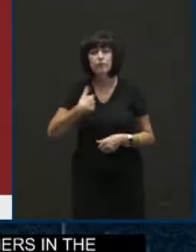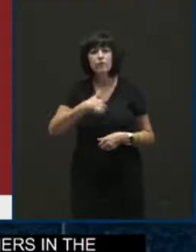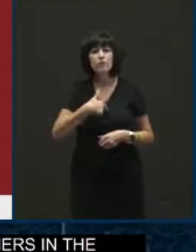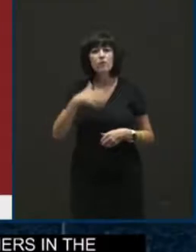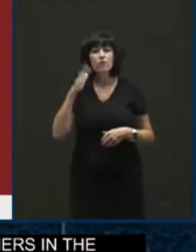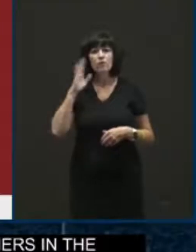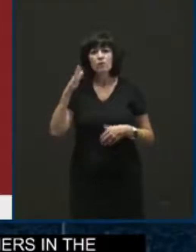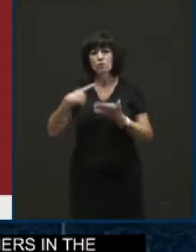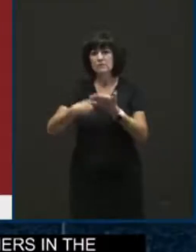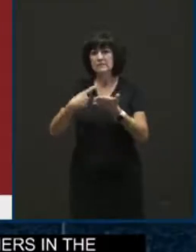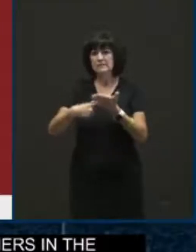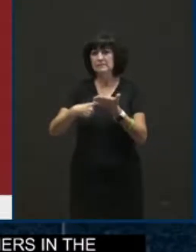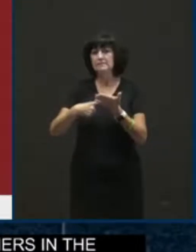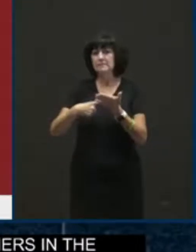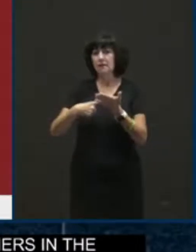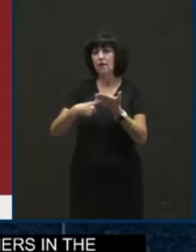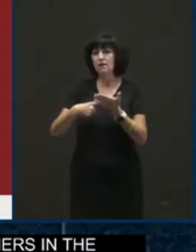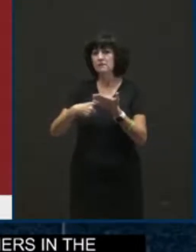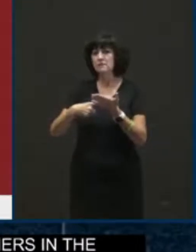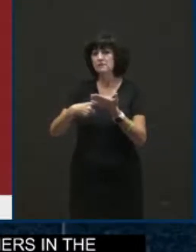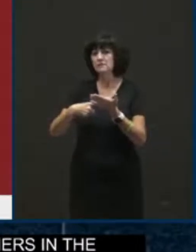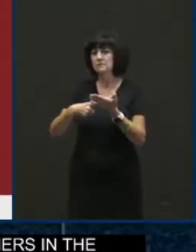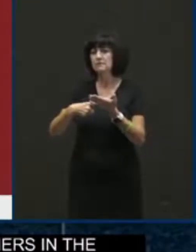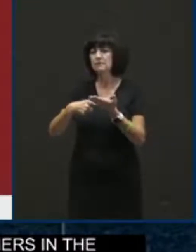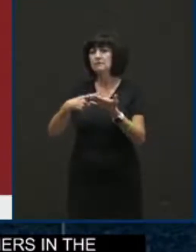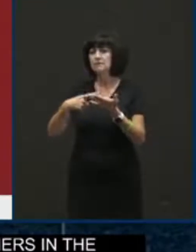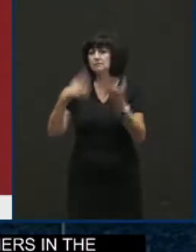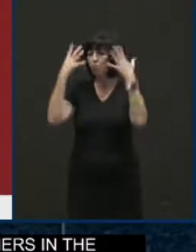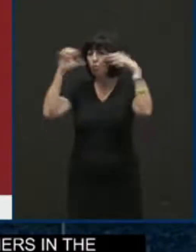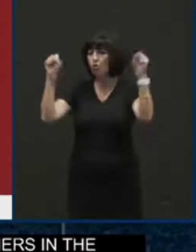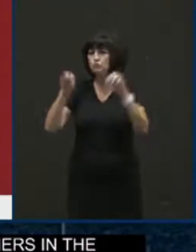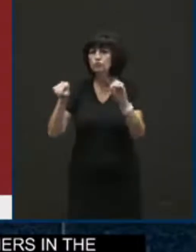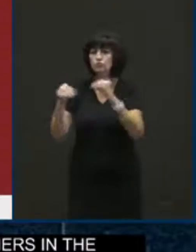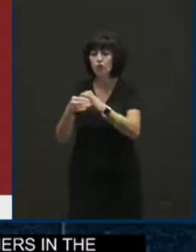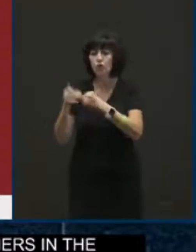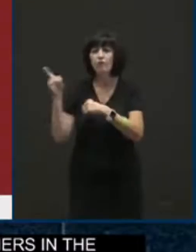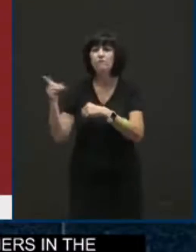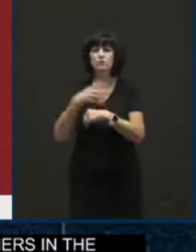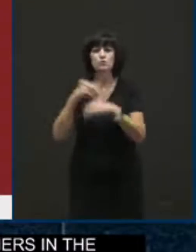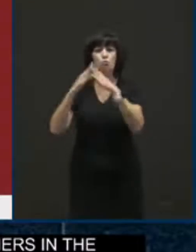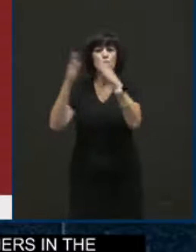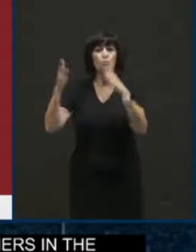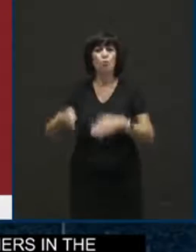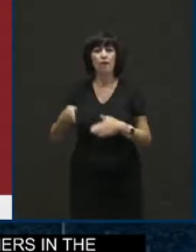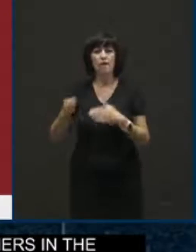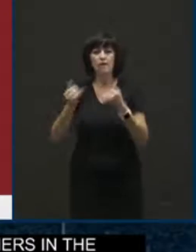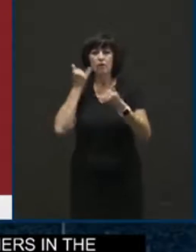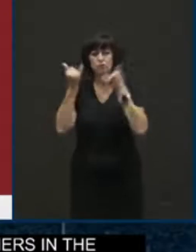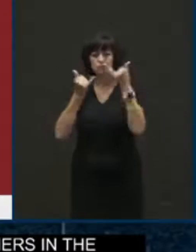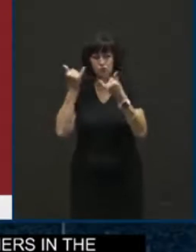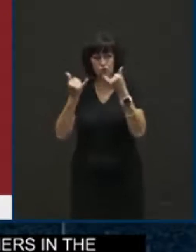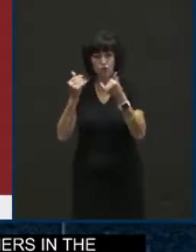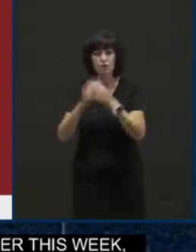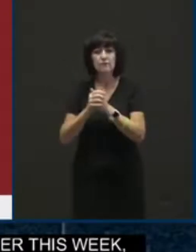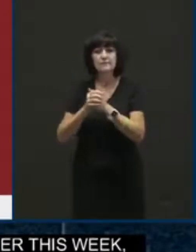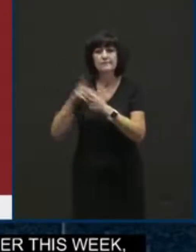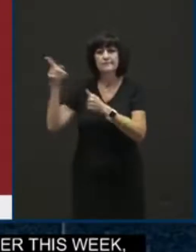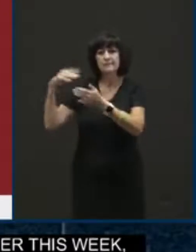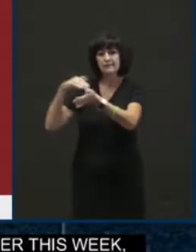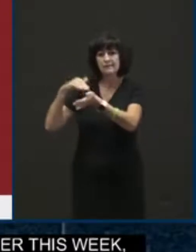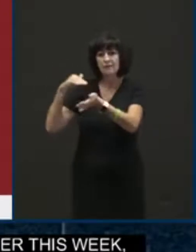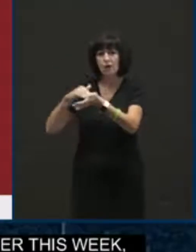week, yesterday. Dr. Burks, who was one of the technical people working with the White